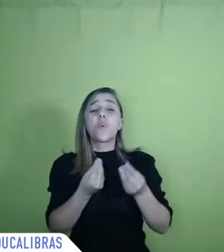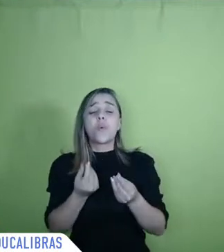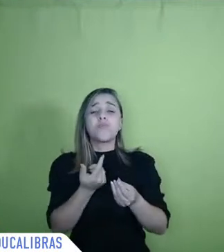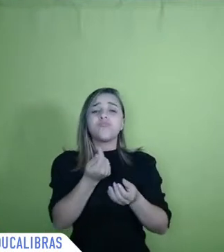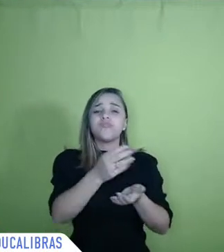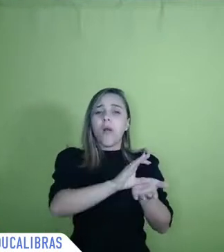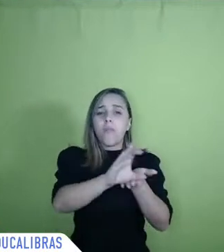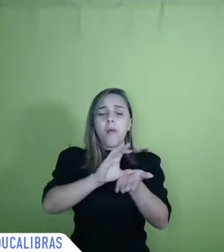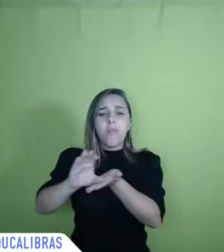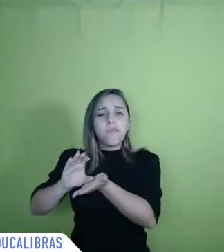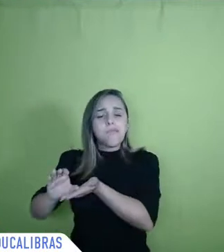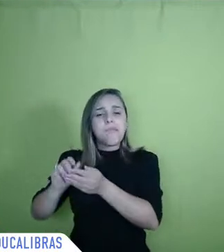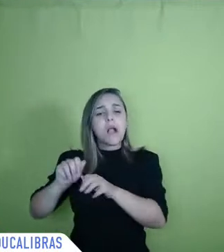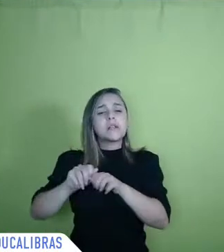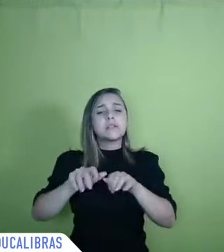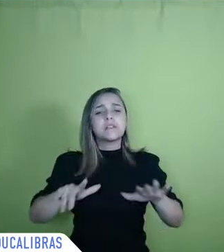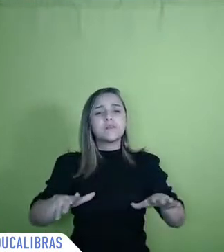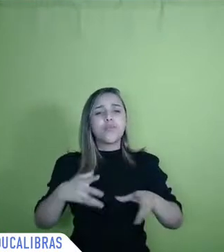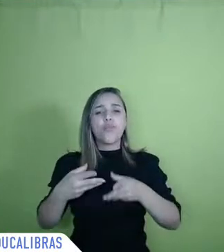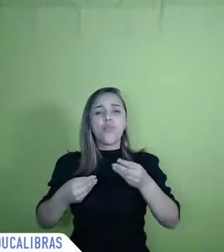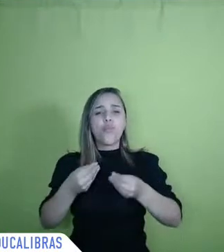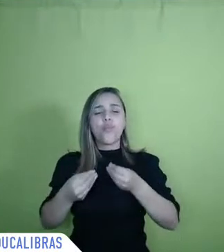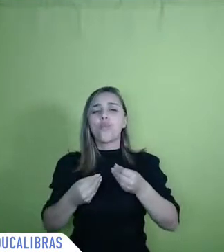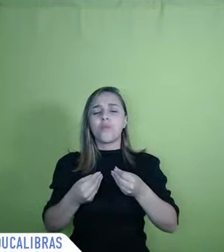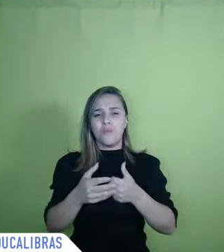participants in the